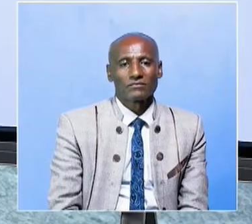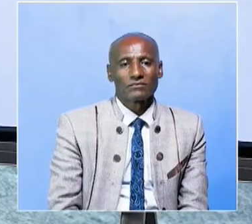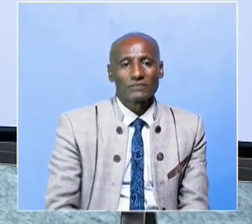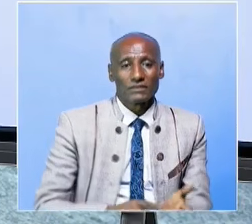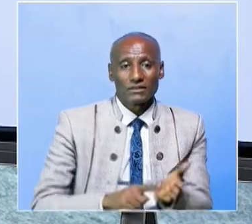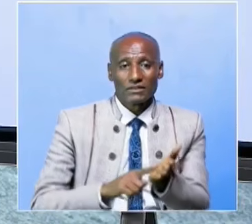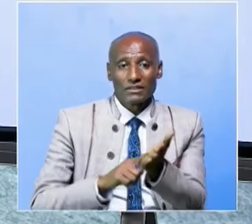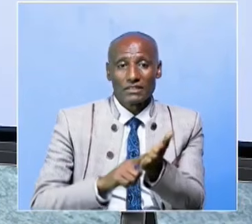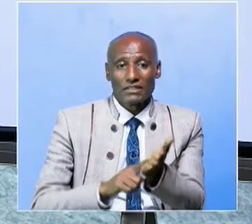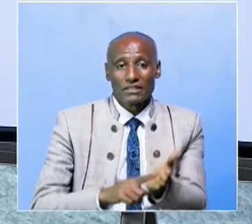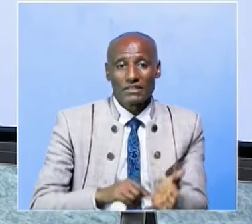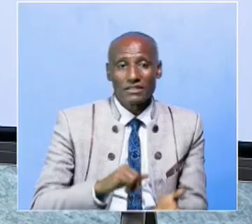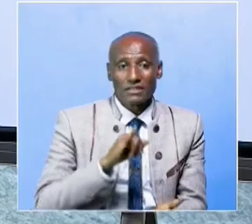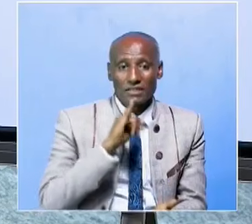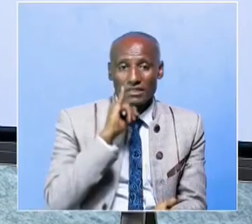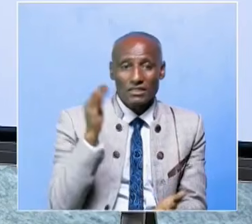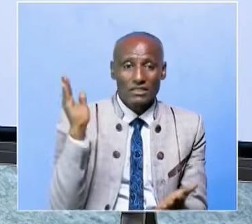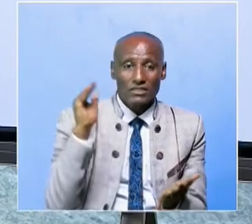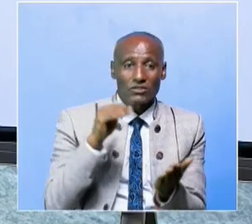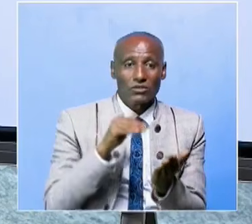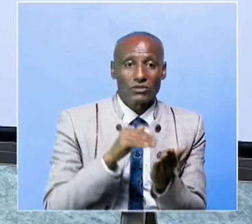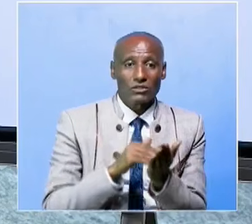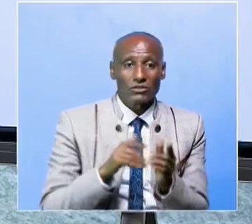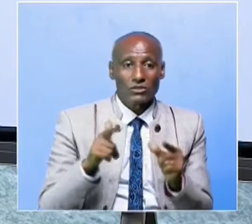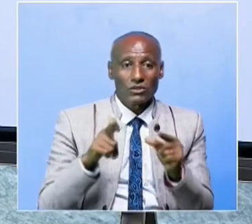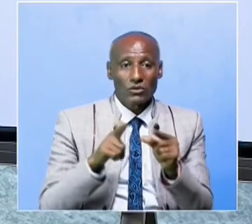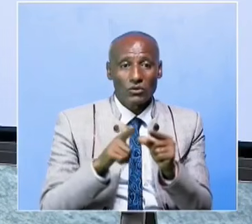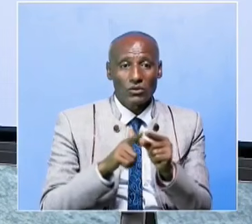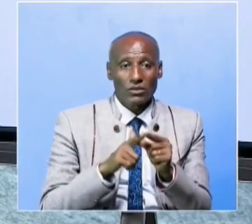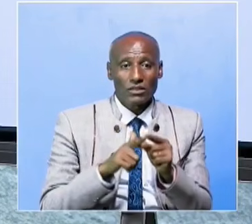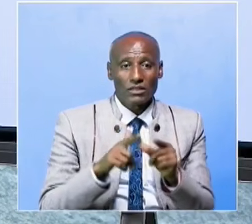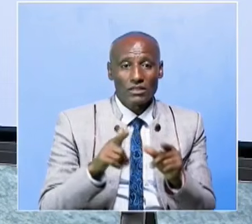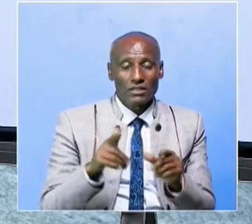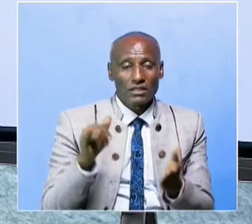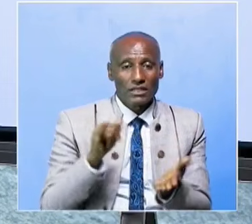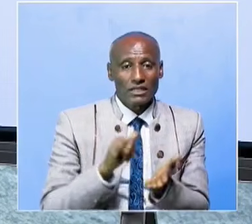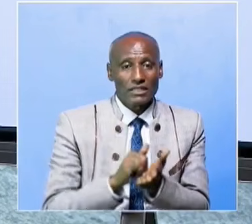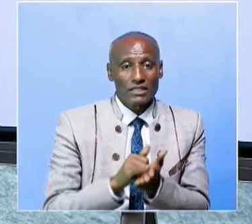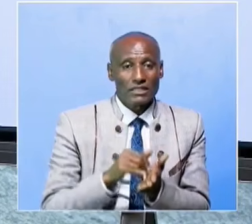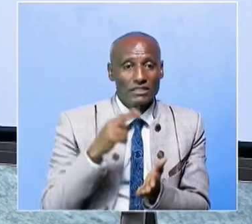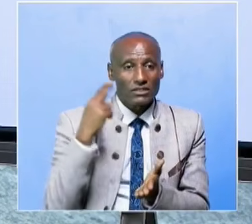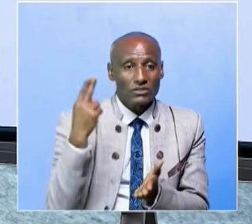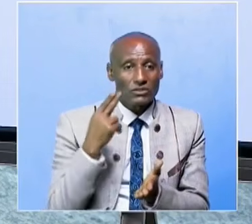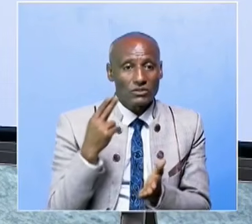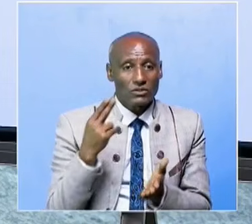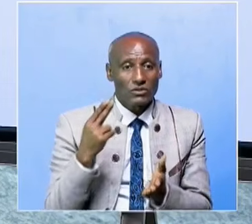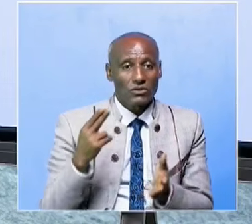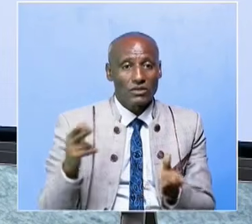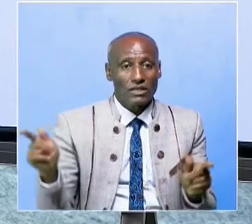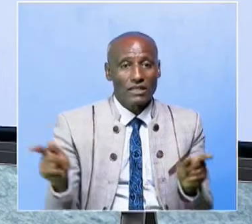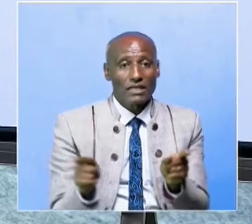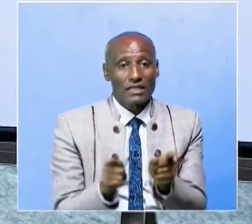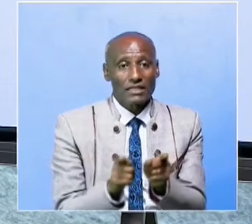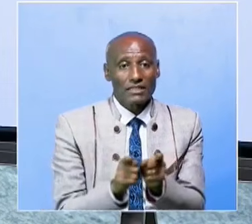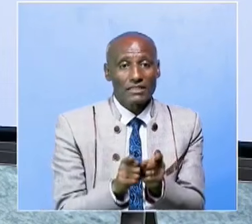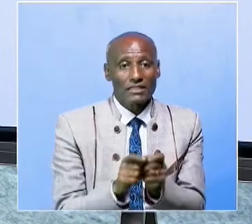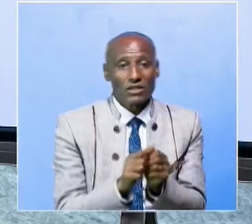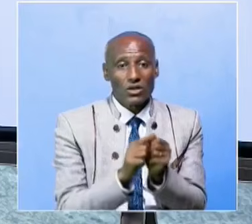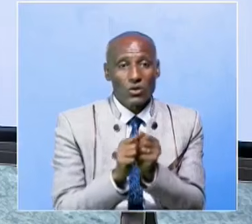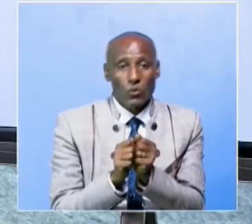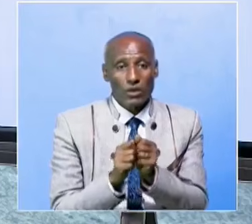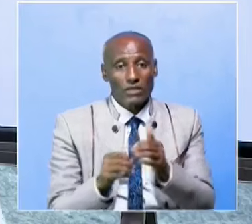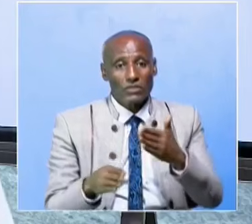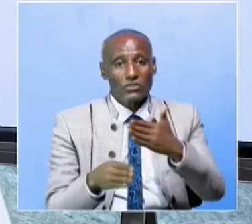This is also a word that is very much associated with constructions and